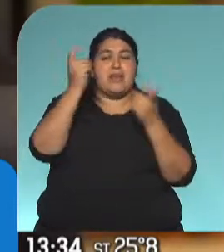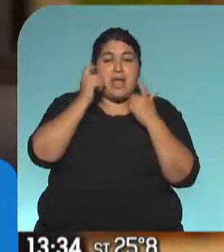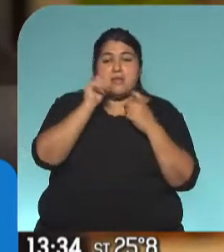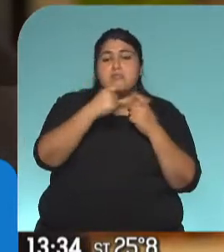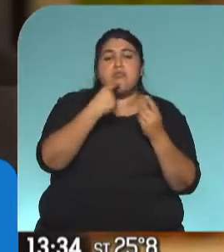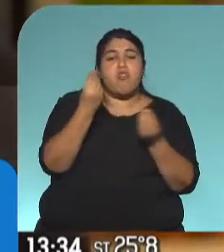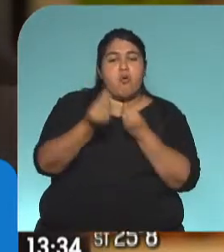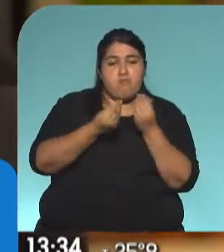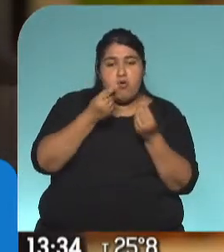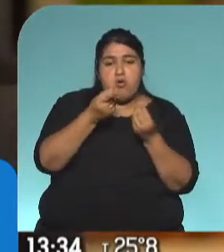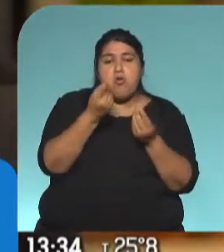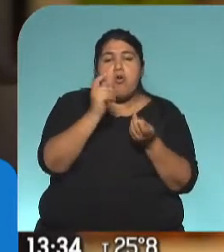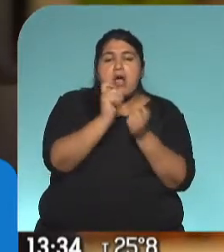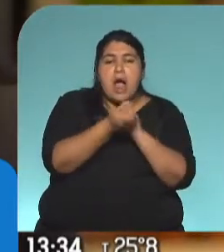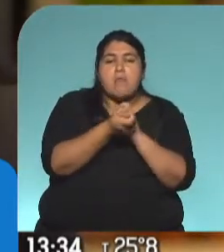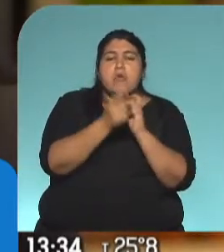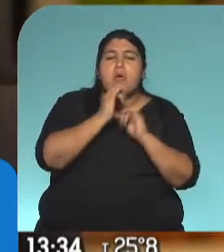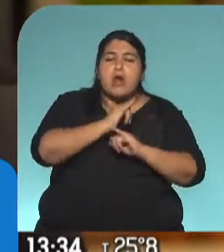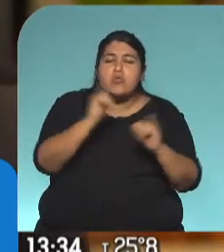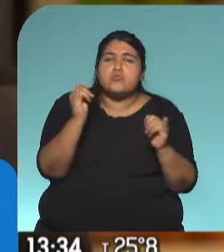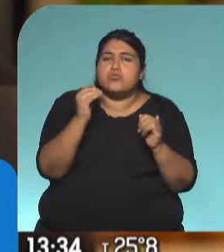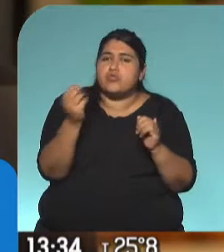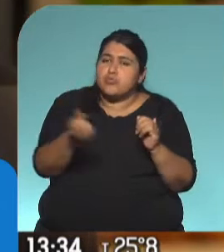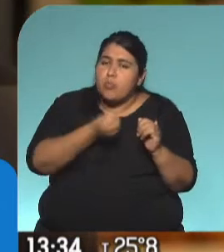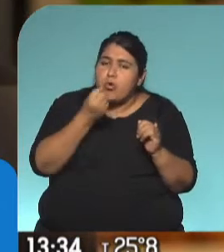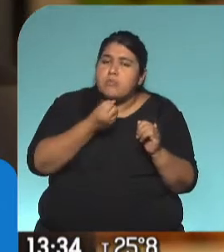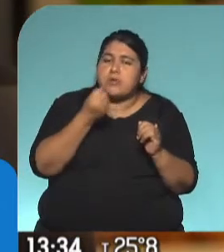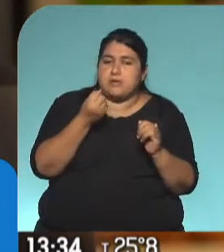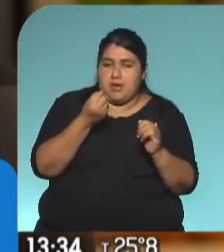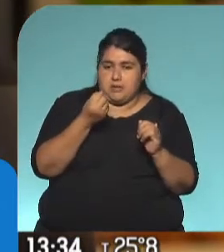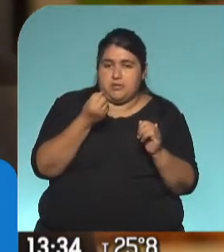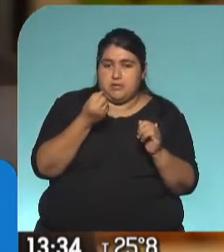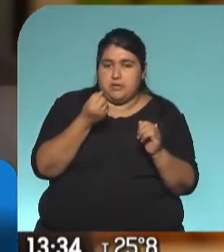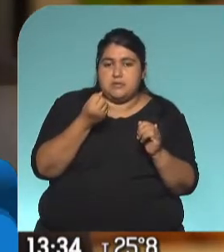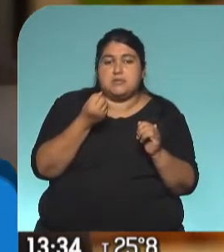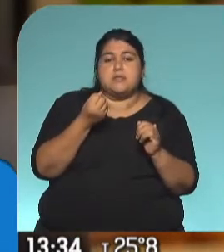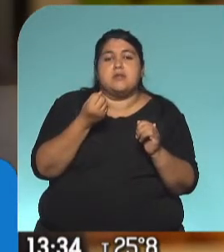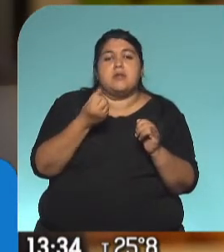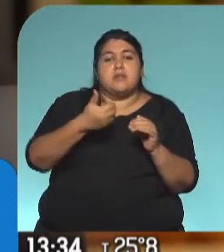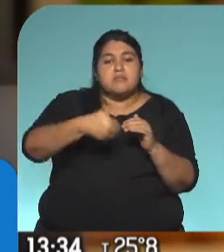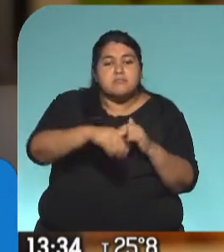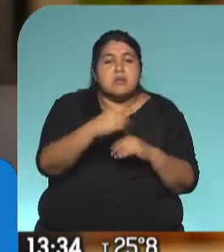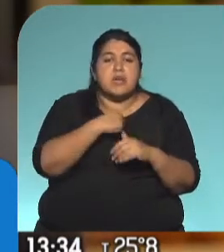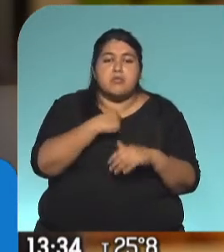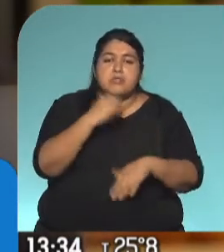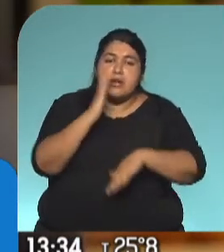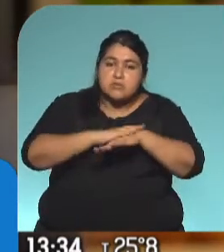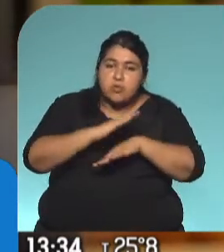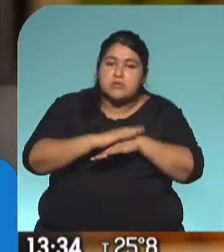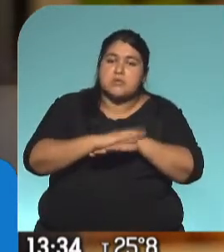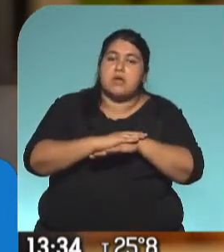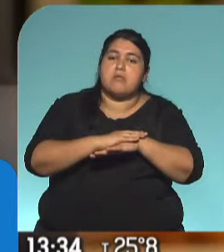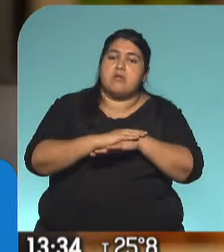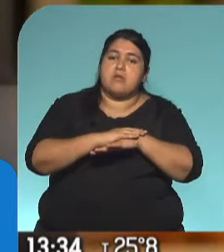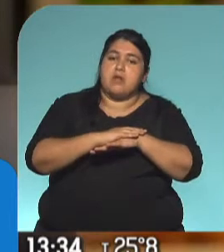changing and we're going to be announcing significant changes today and on Monday. We are going to hold them accountable for